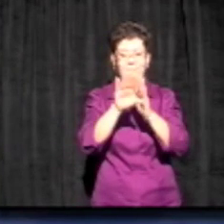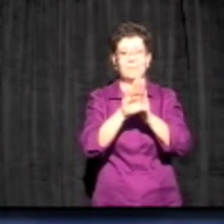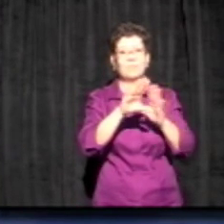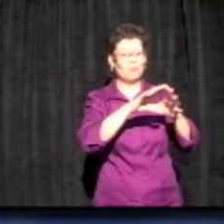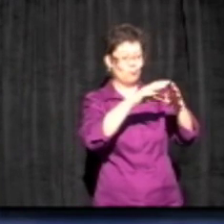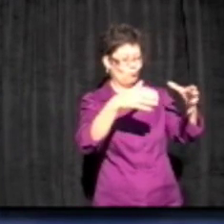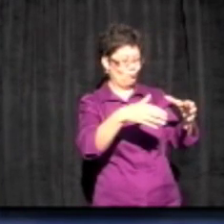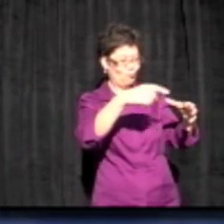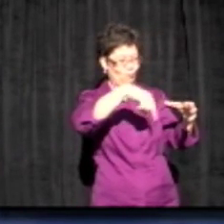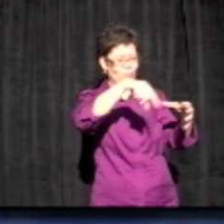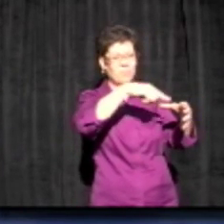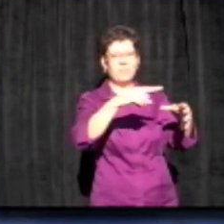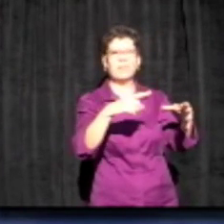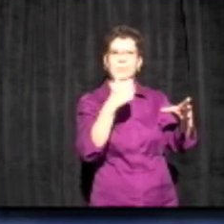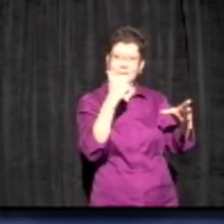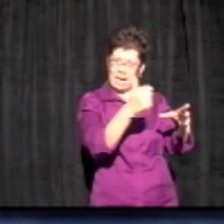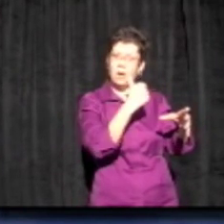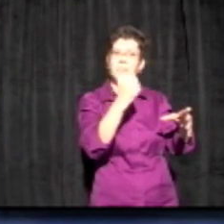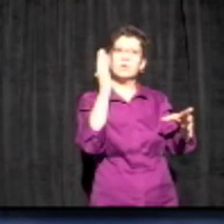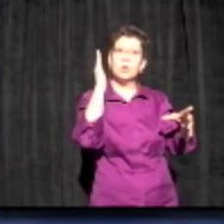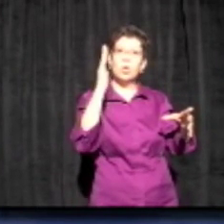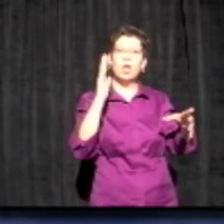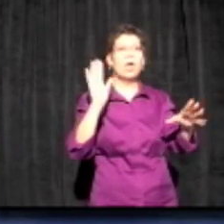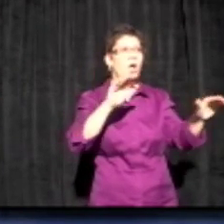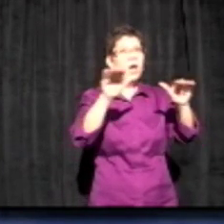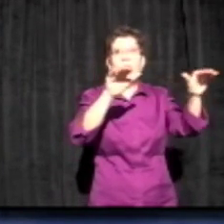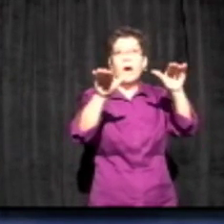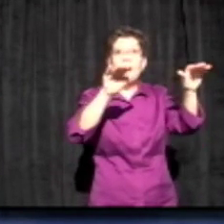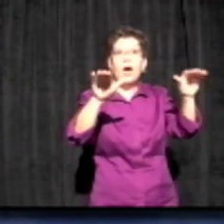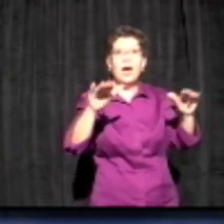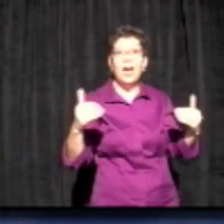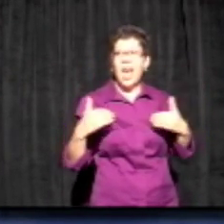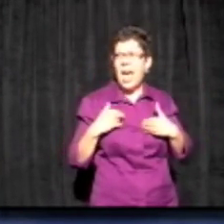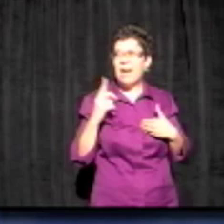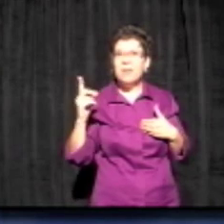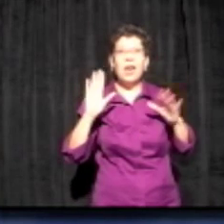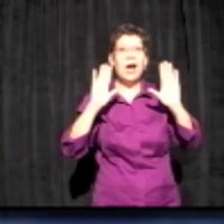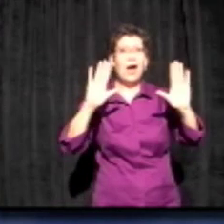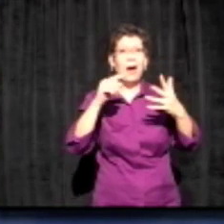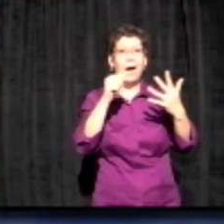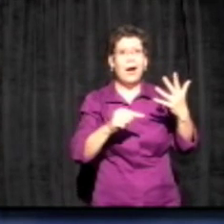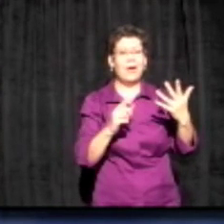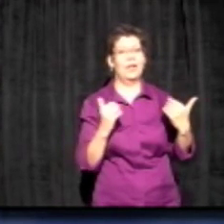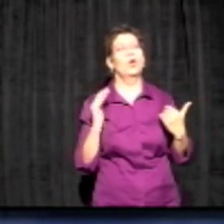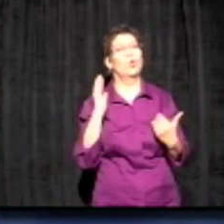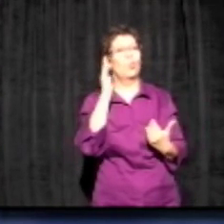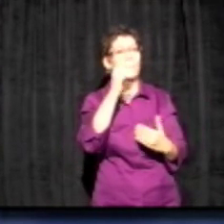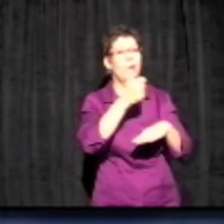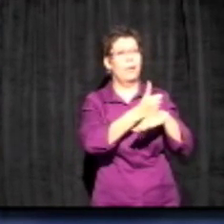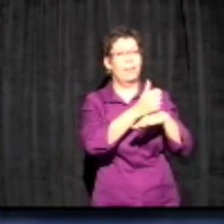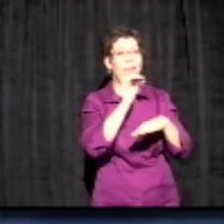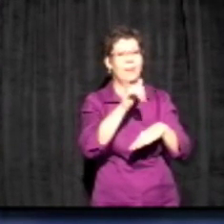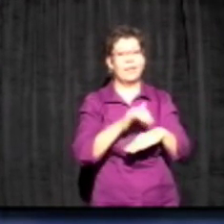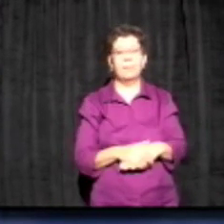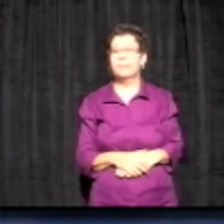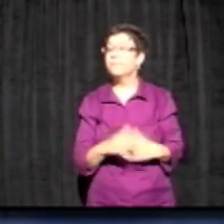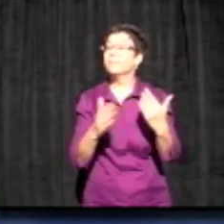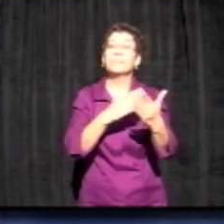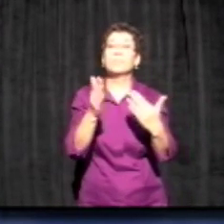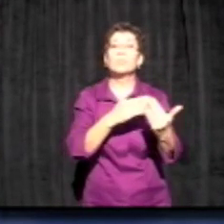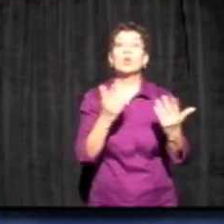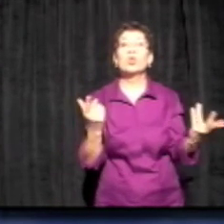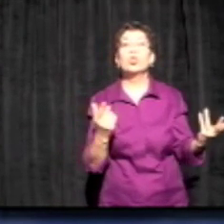MV-1 that will be the foundation of all of our marketing. So whether you're inquiring about